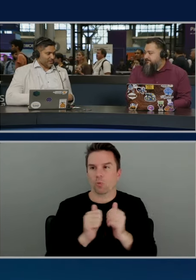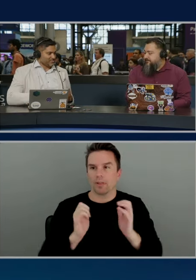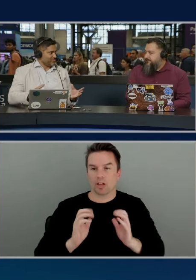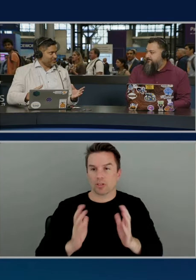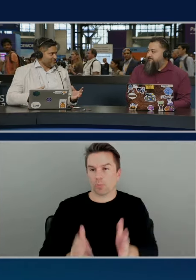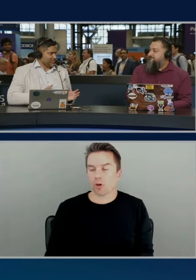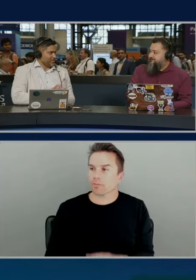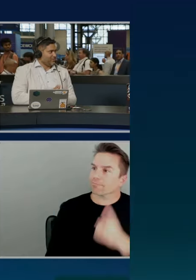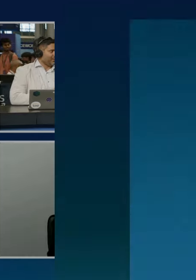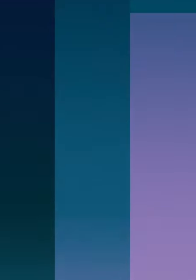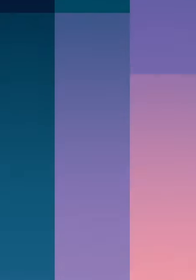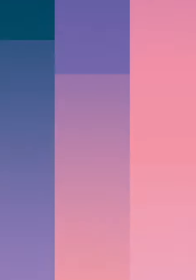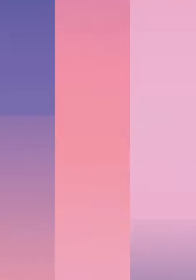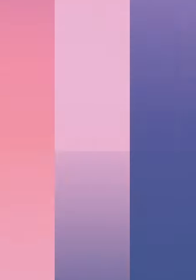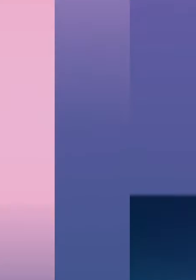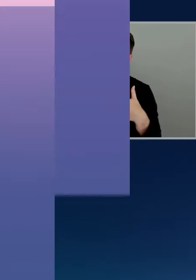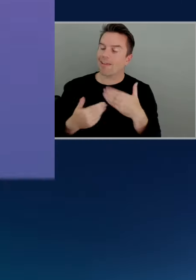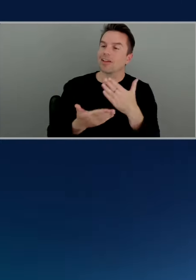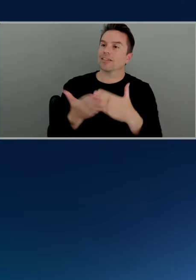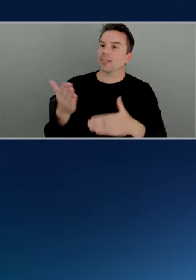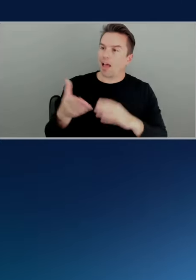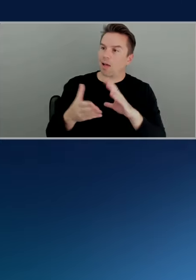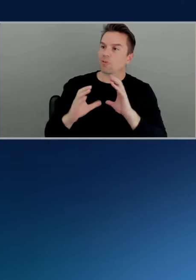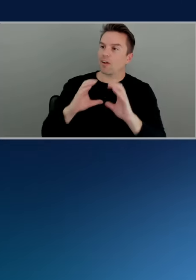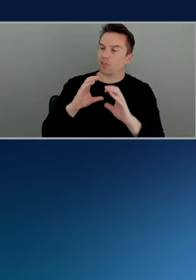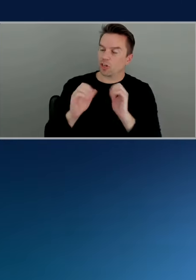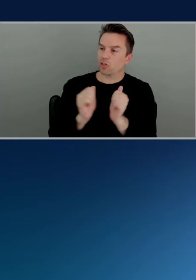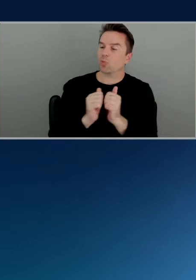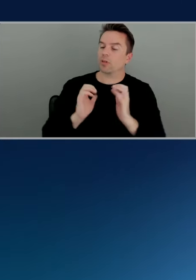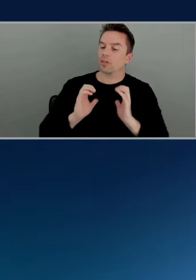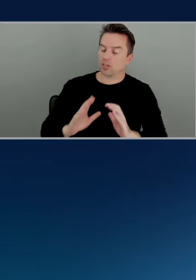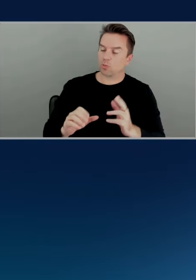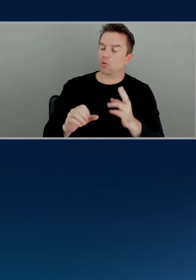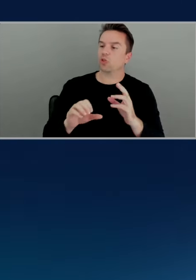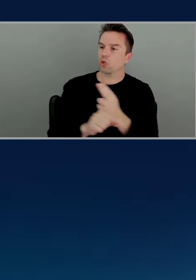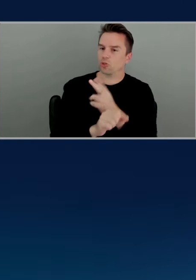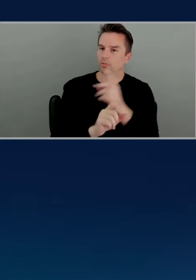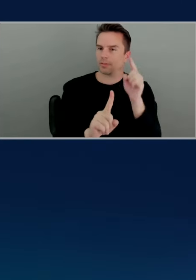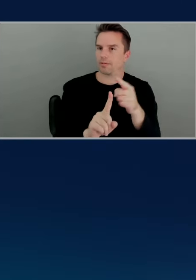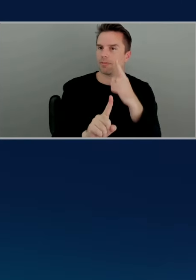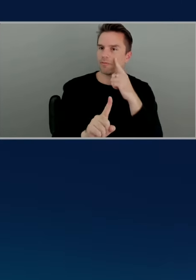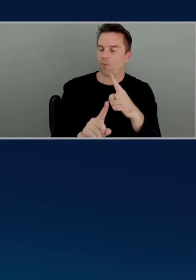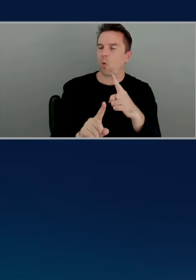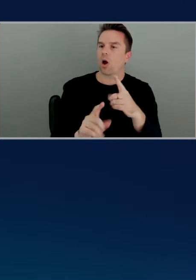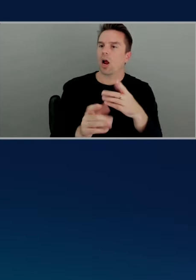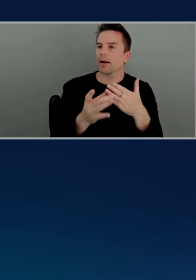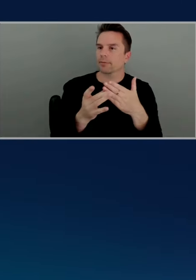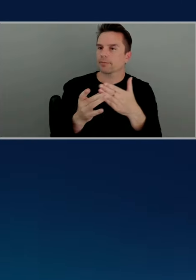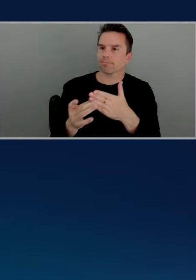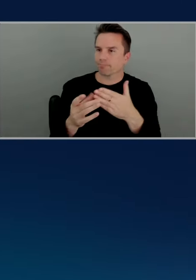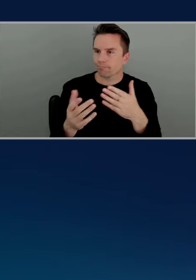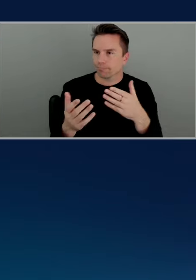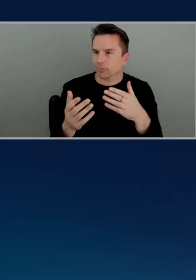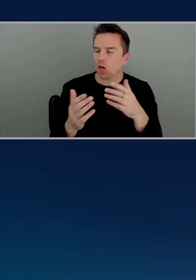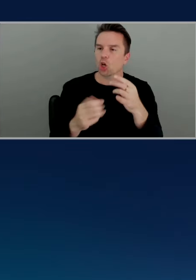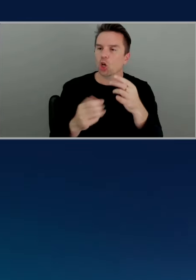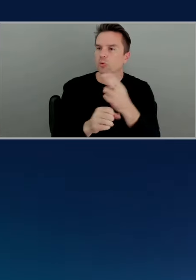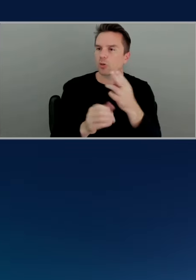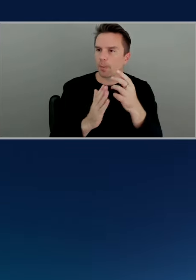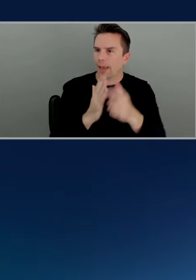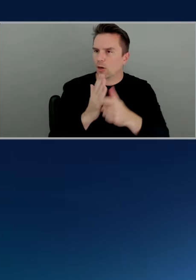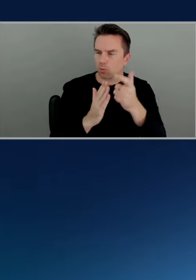that are basically doing this with like product manuals, and customers are asking the same question. Imagine like IKEA furniture. Oh yeah. Just like painful.